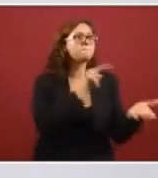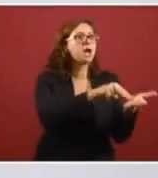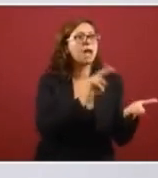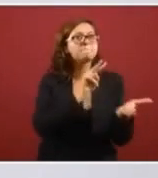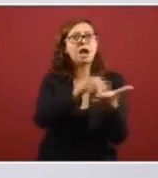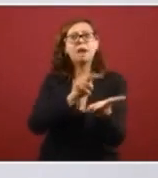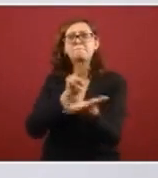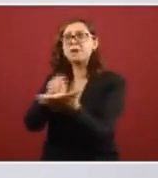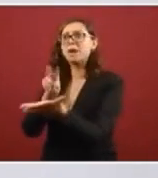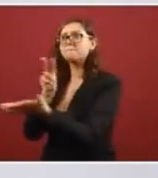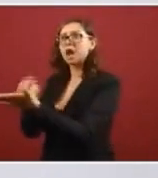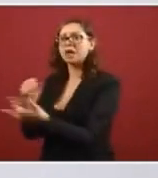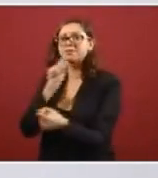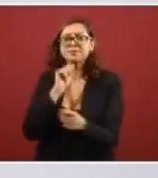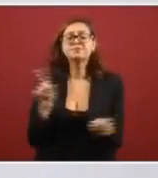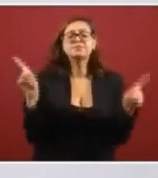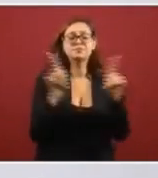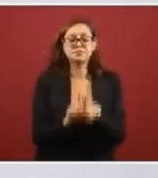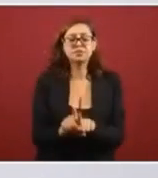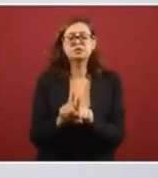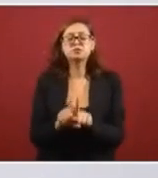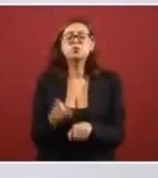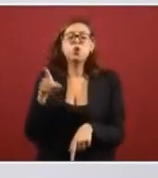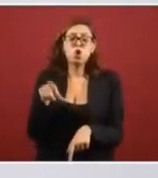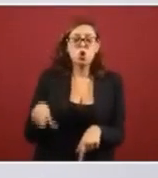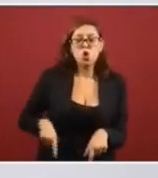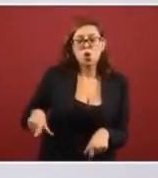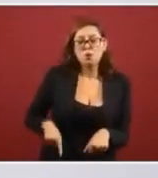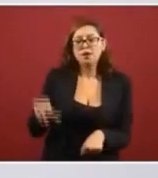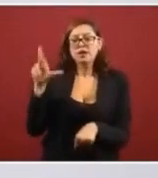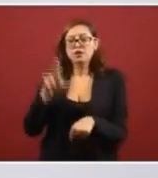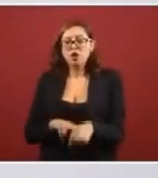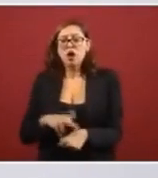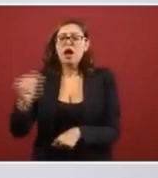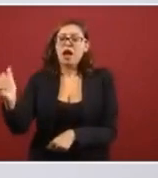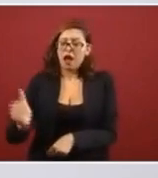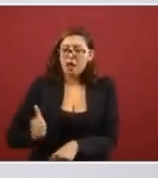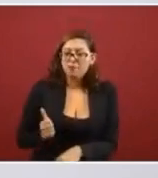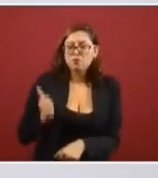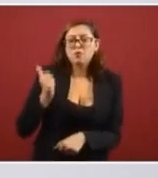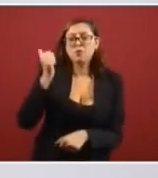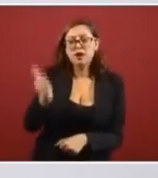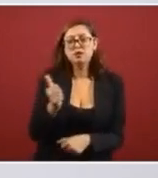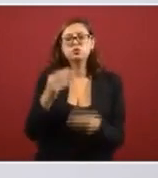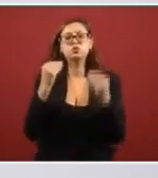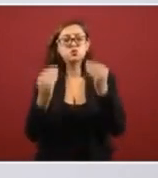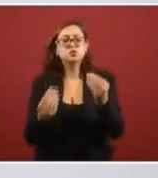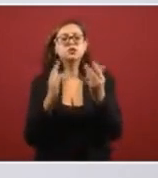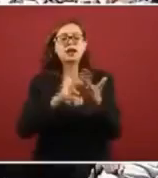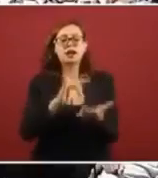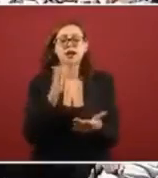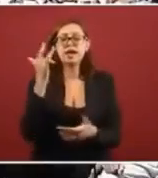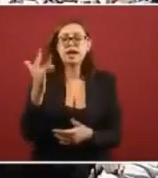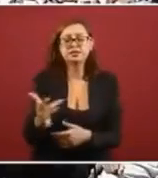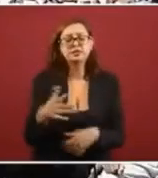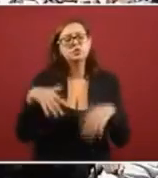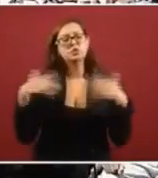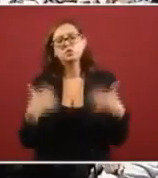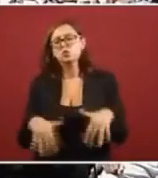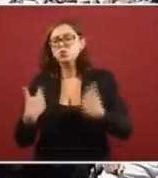represent years of the government and executives of the states and I appreciate the